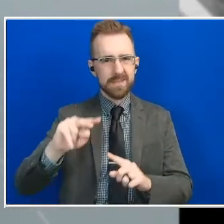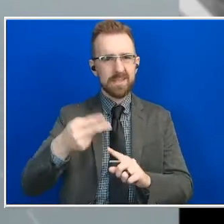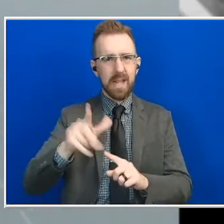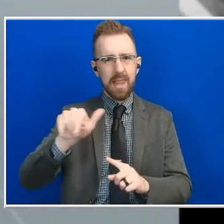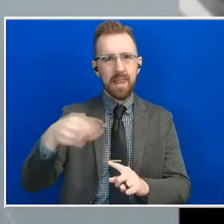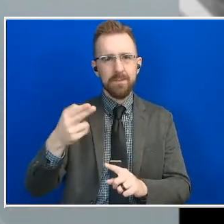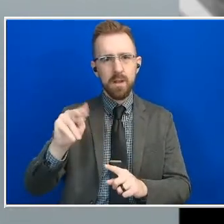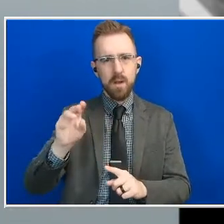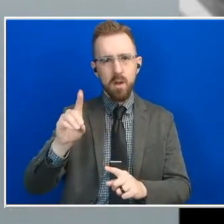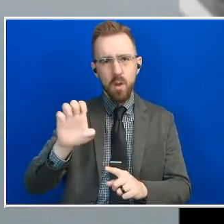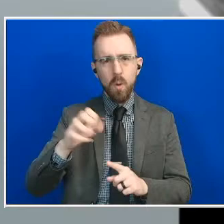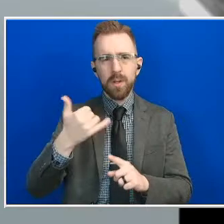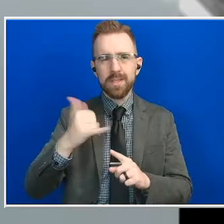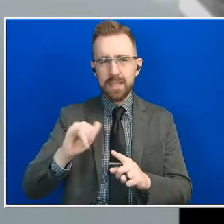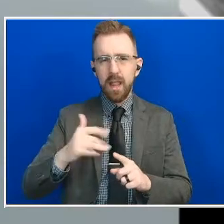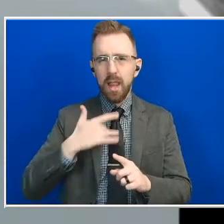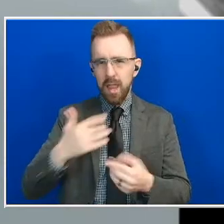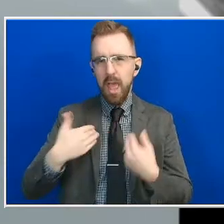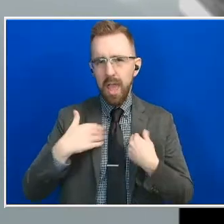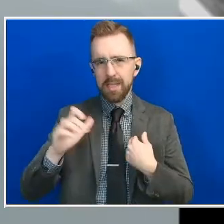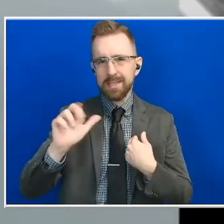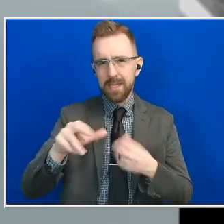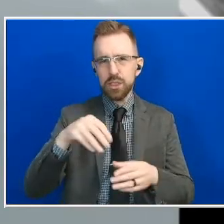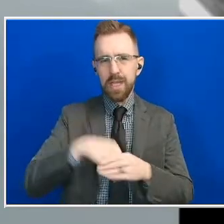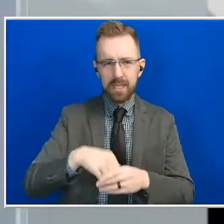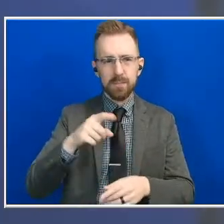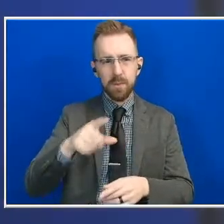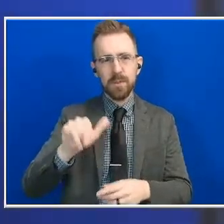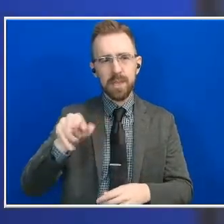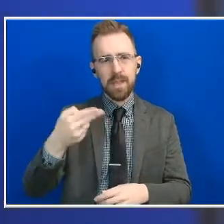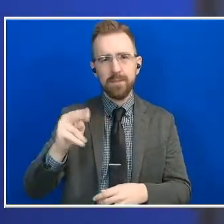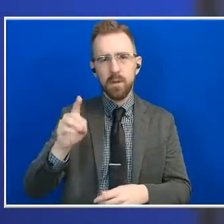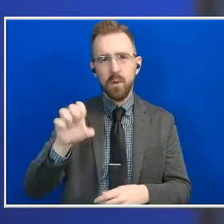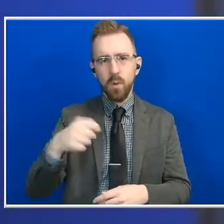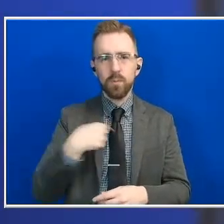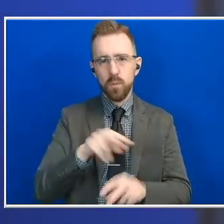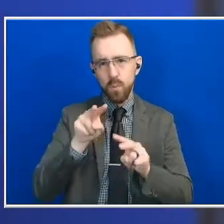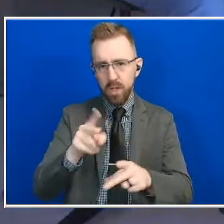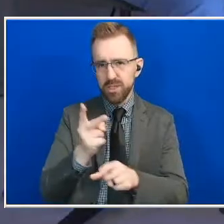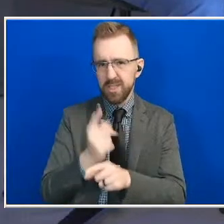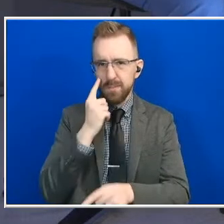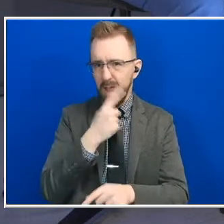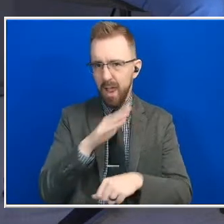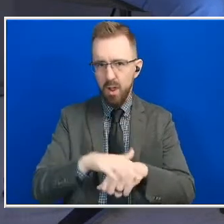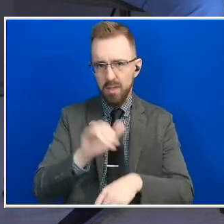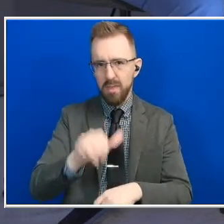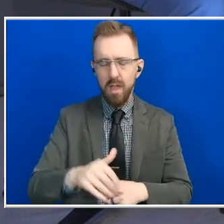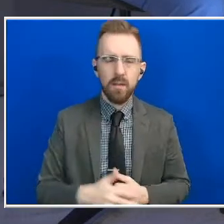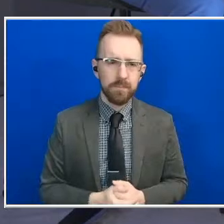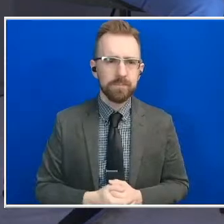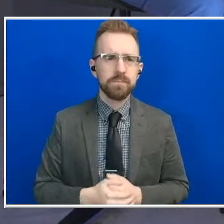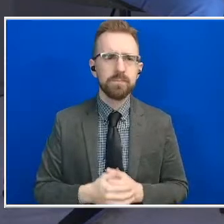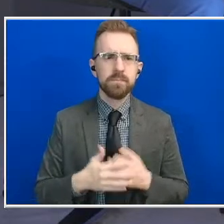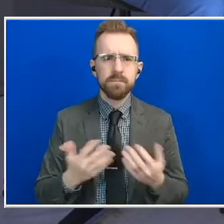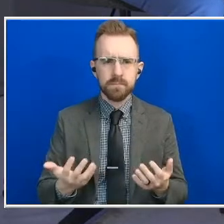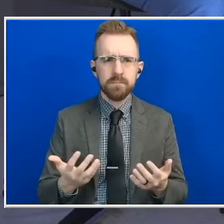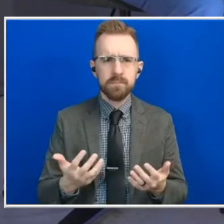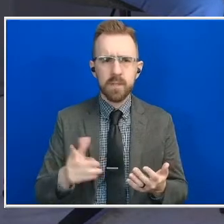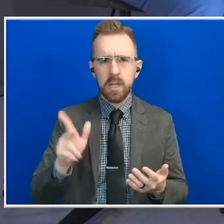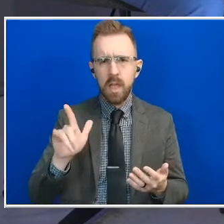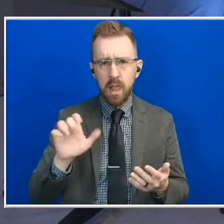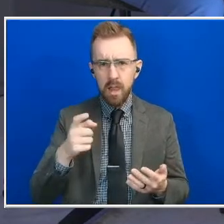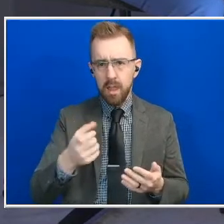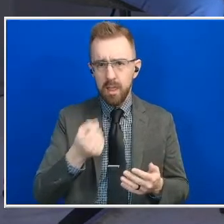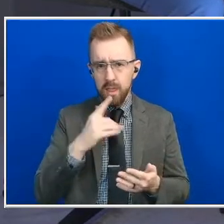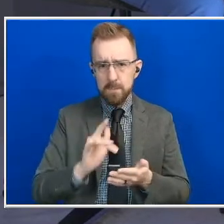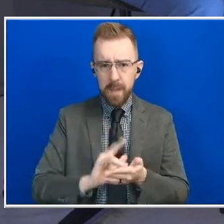likely has thyroid cancer in it. But those are the lymph nodes that we're watching and keeping an eye on. So, so Kyle, are you taking medications for